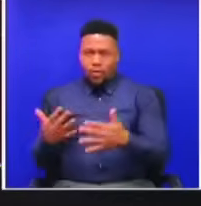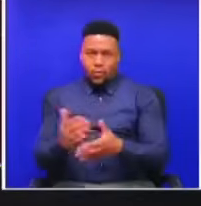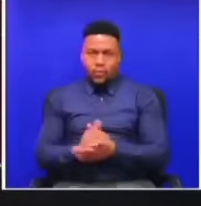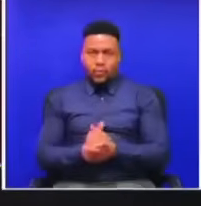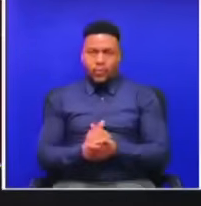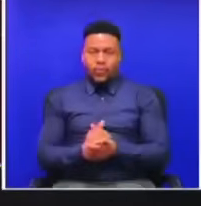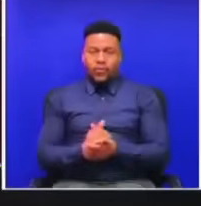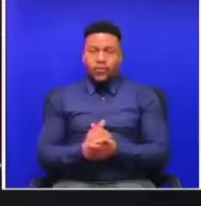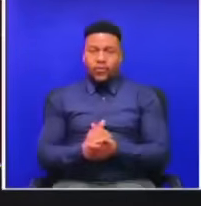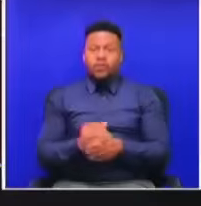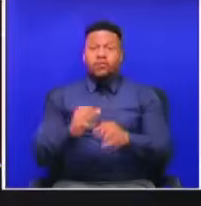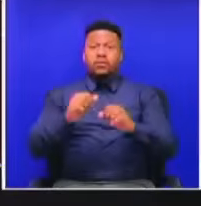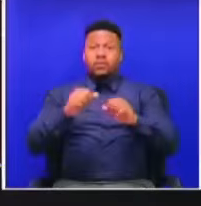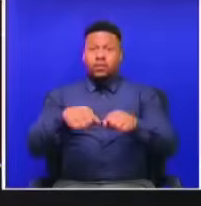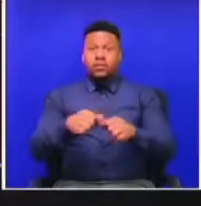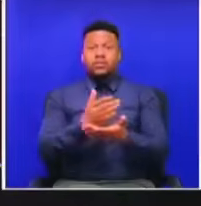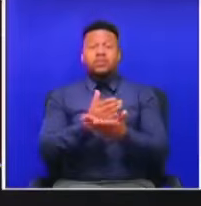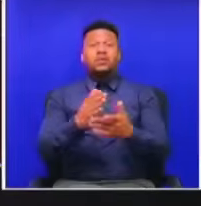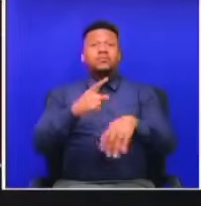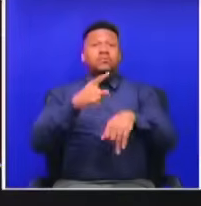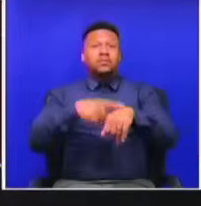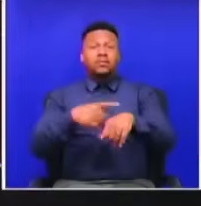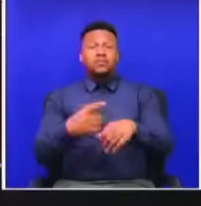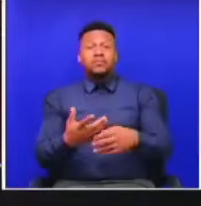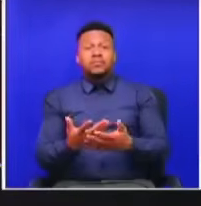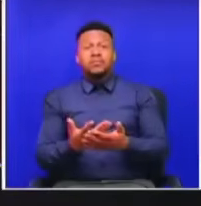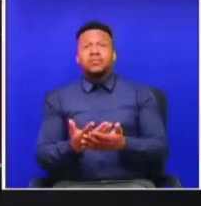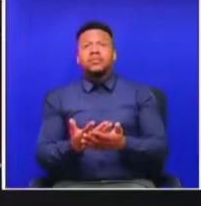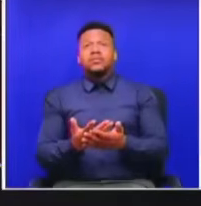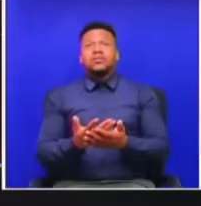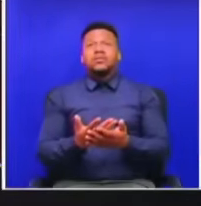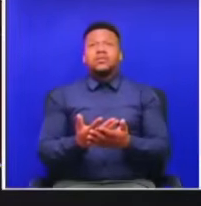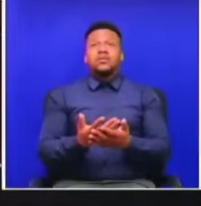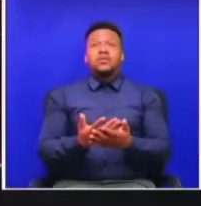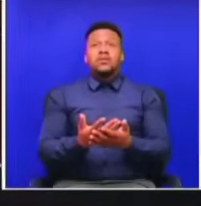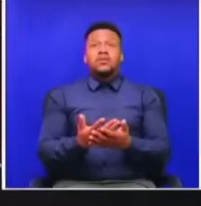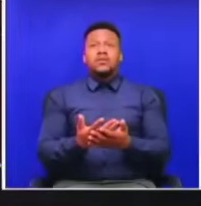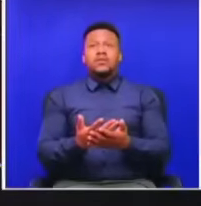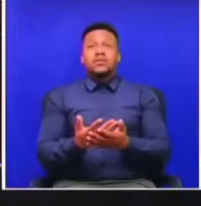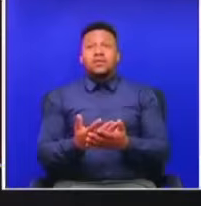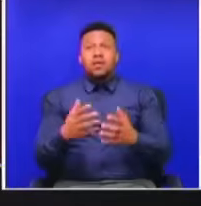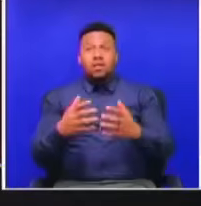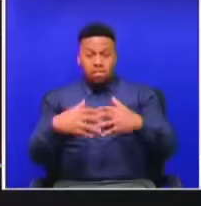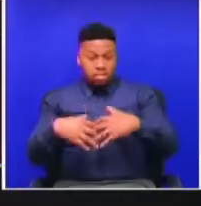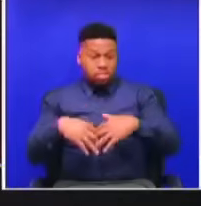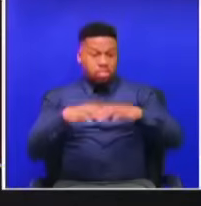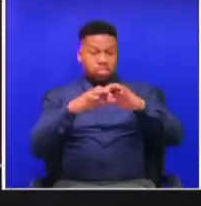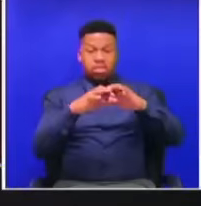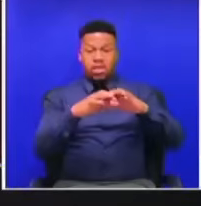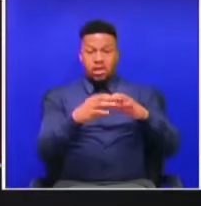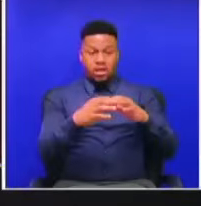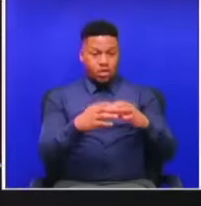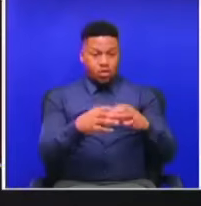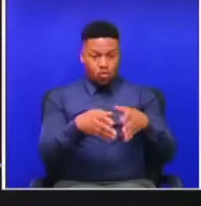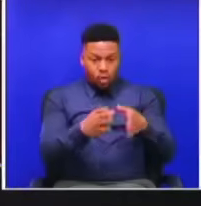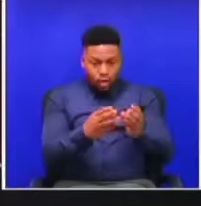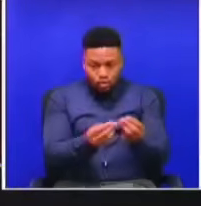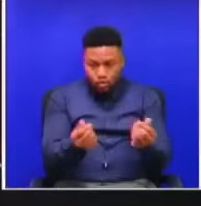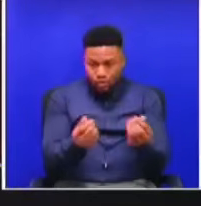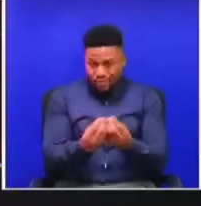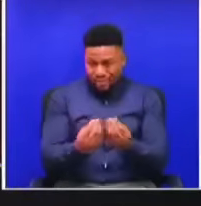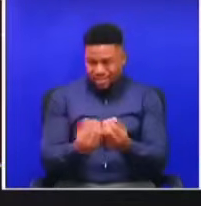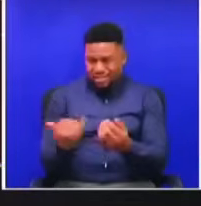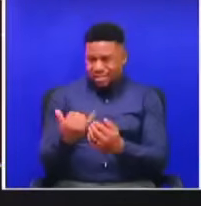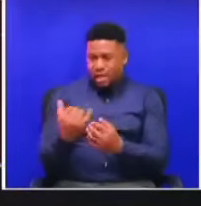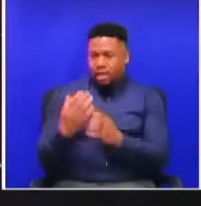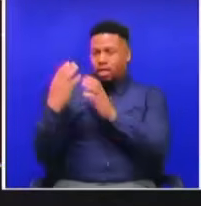sometimes is seen as privy for the leadership. And that is why